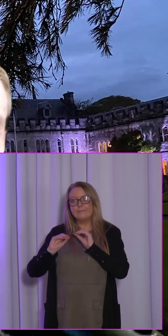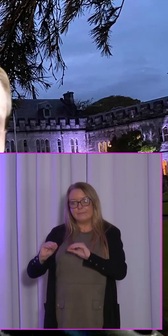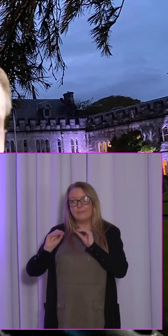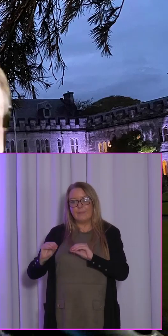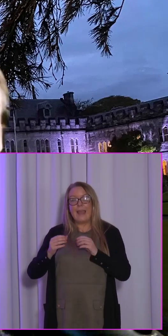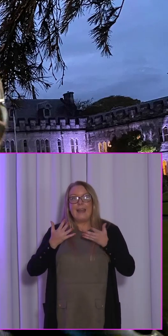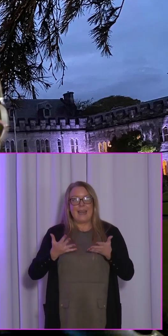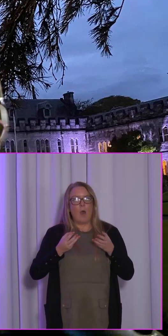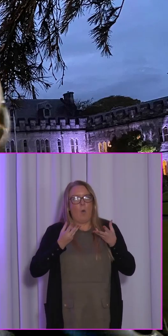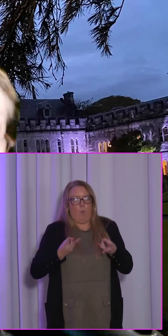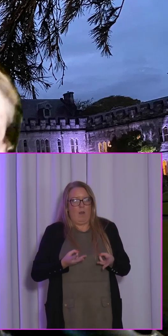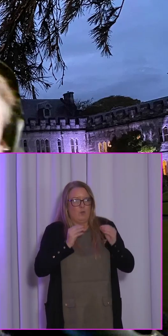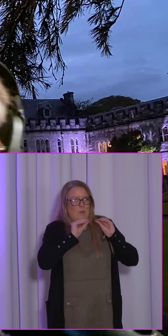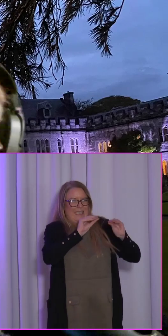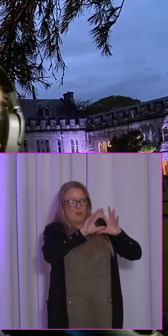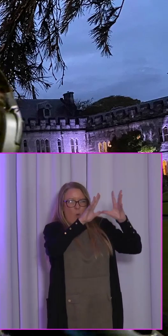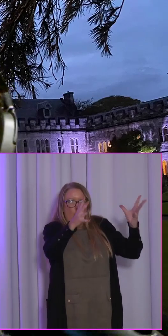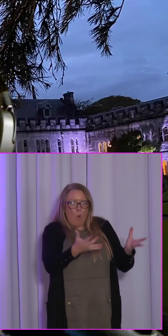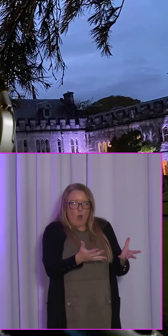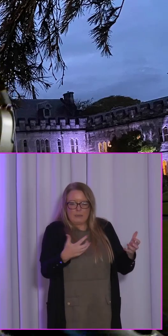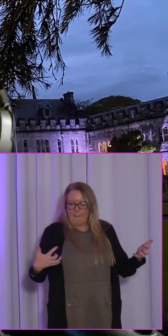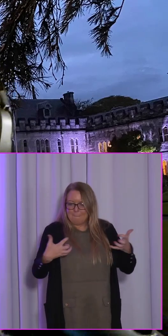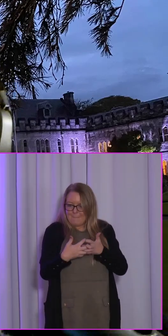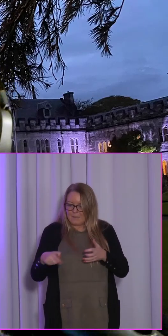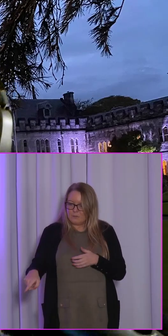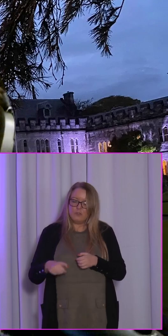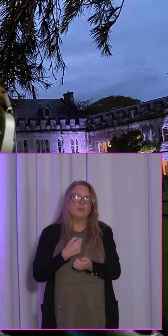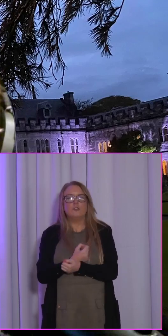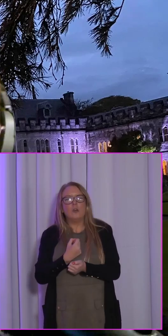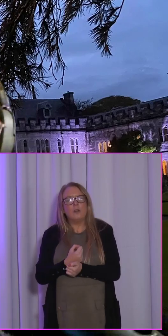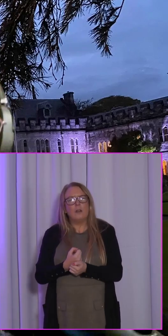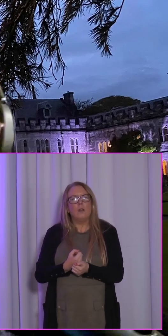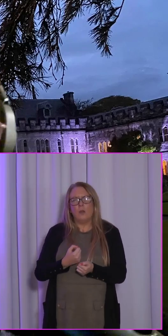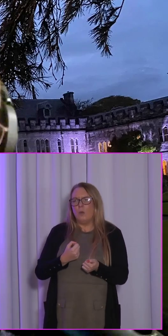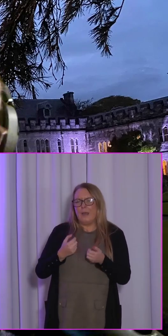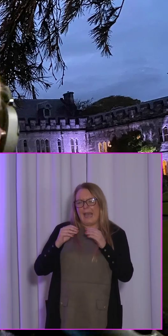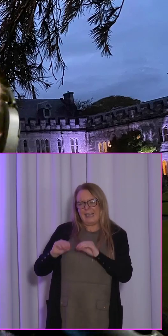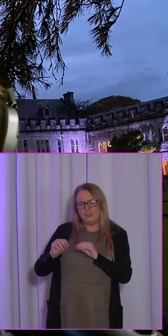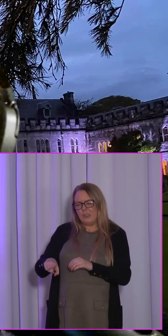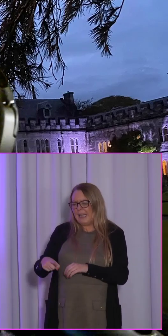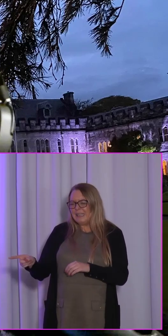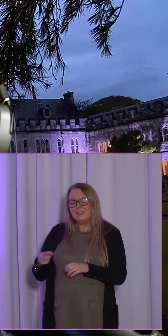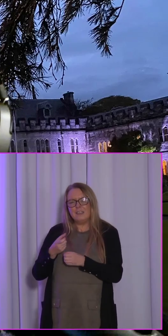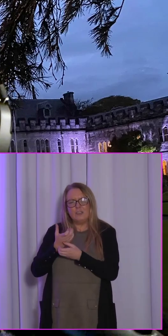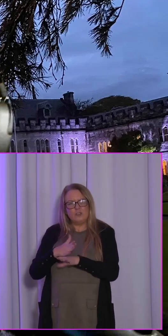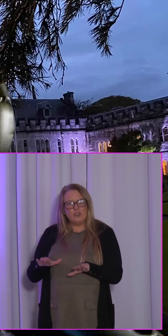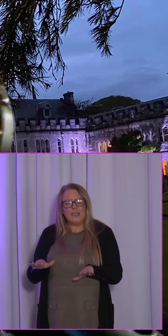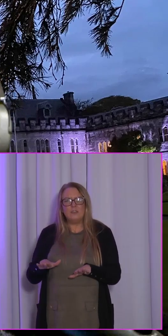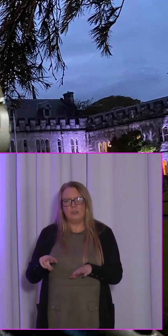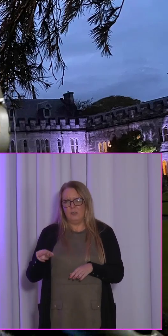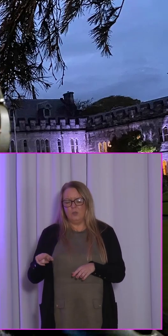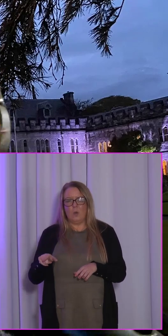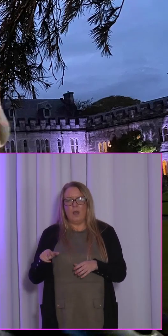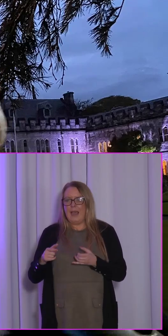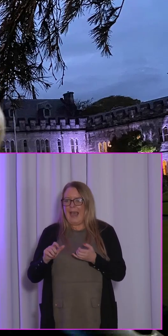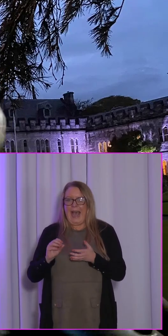my son. We spend a lot of time educating our children who have disabilities within schools to be able to